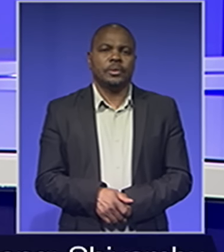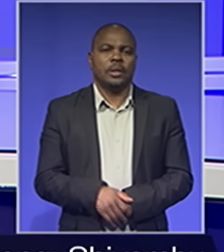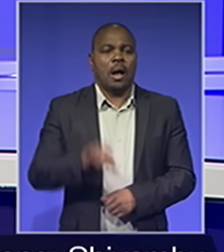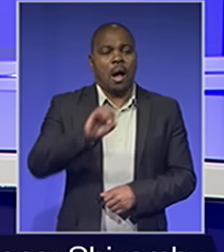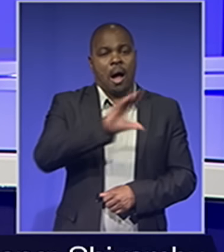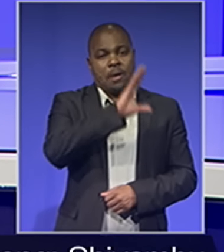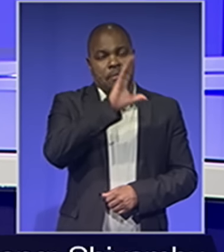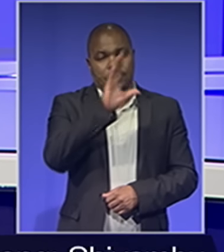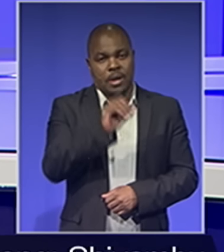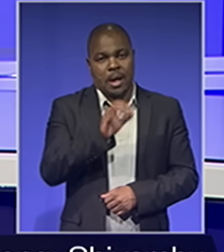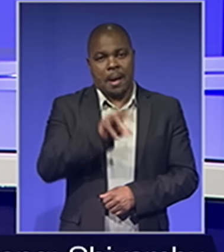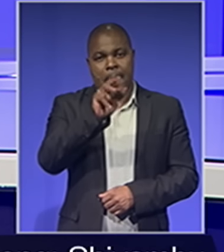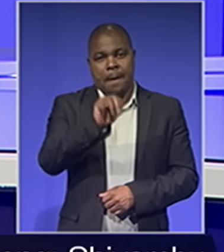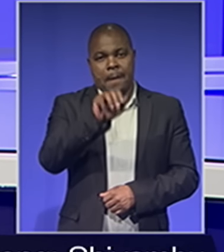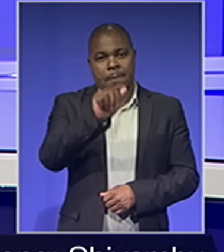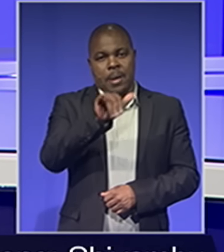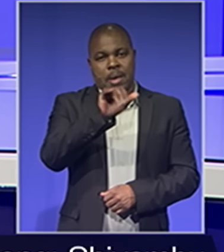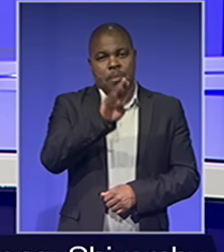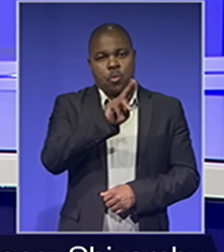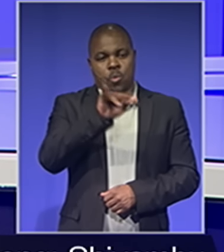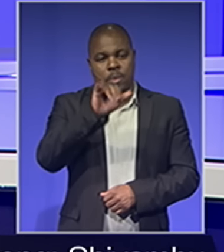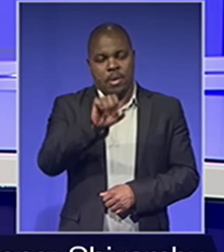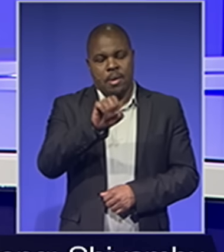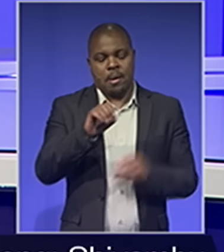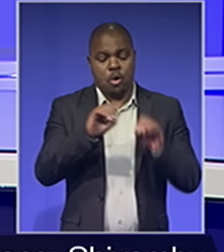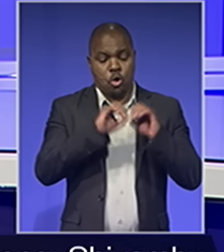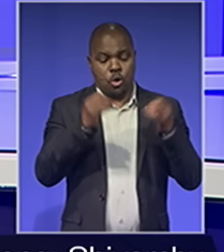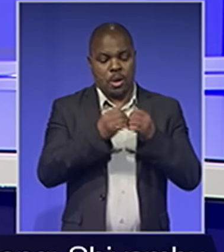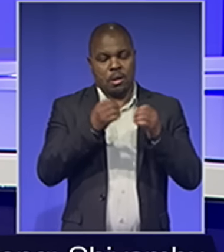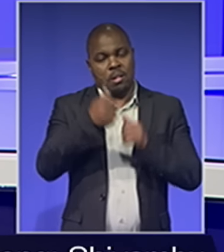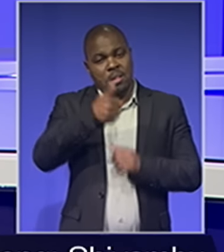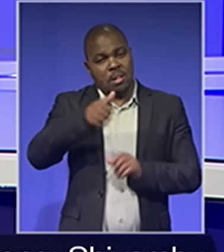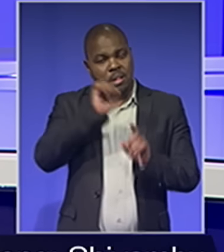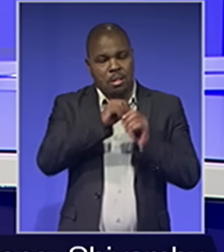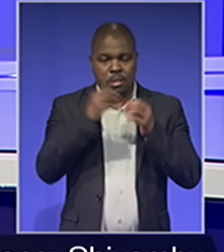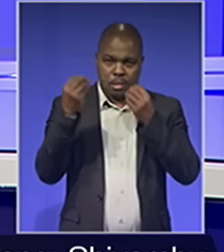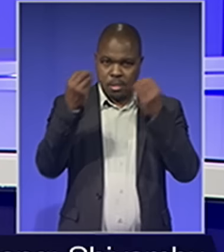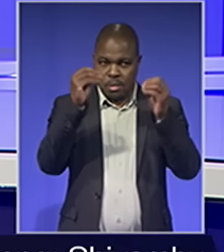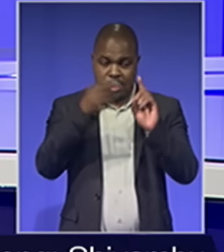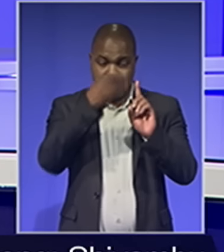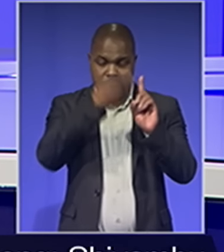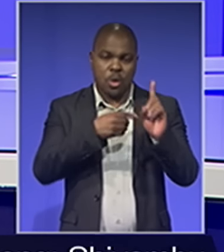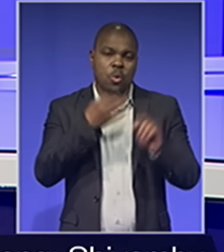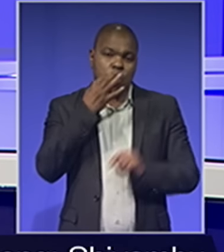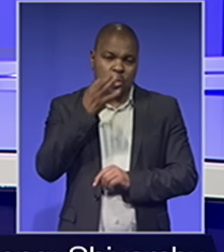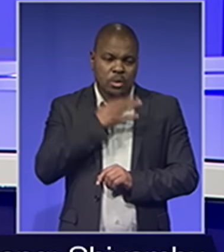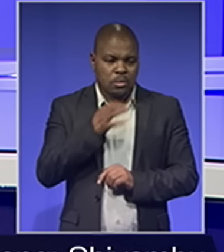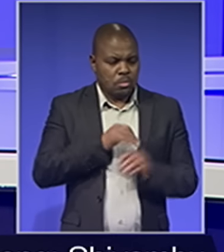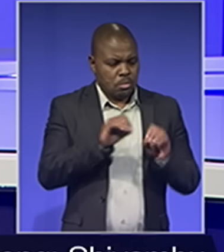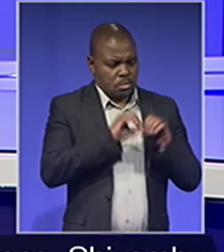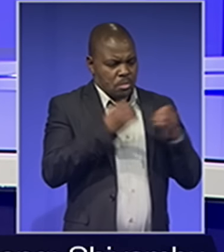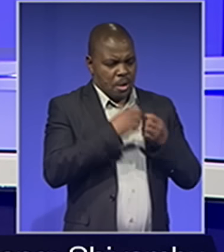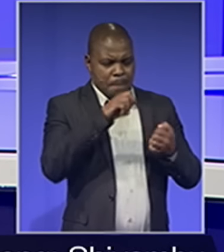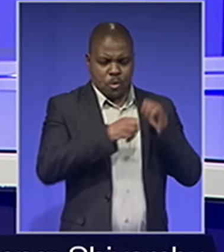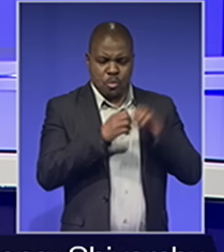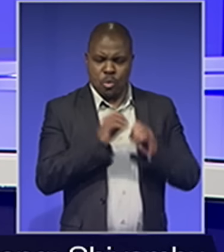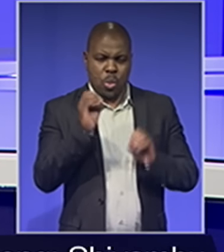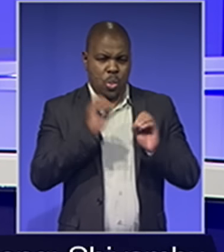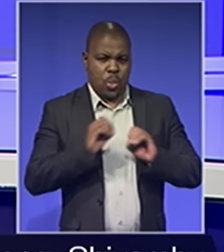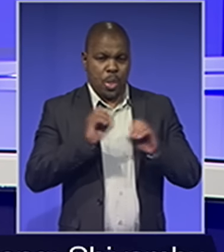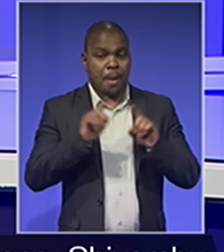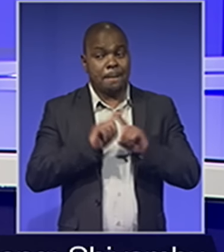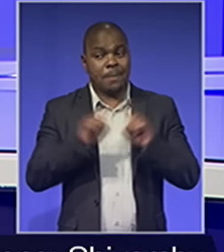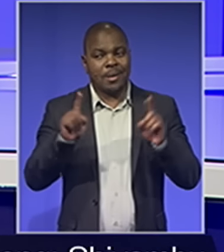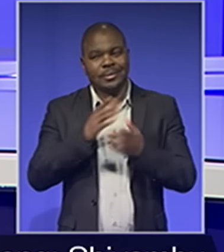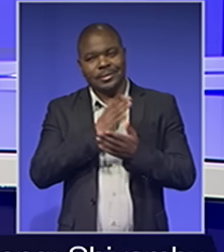Moeteledipele wa Africa-Mozambique movement Floyd Shivambu o gapetse thoko dipego tsa mathata a boeteledipele mo lekokong le mororo batho